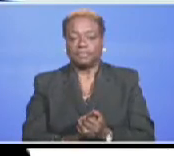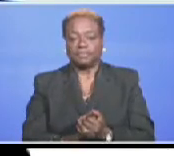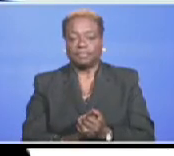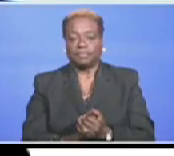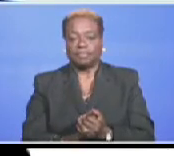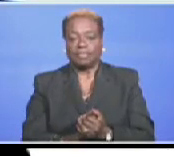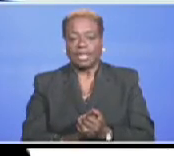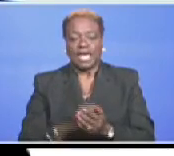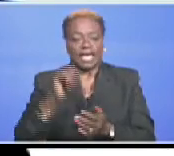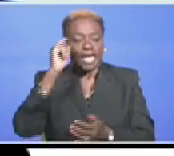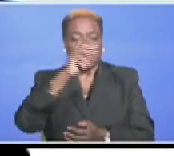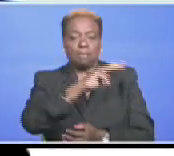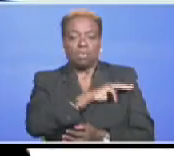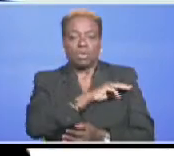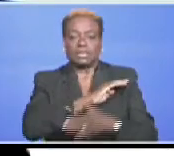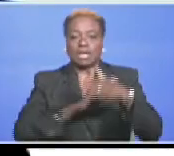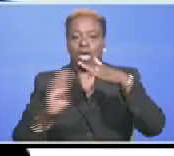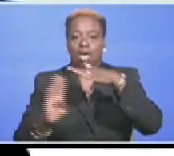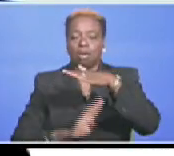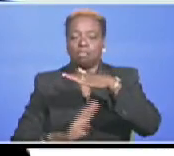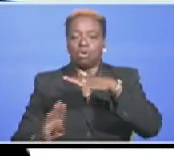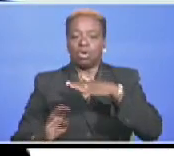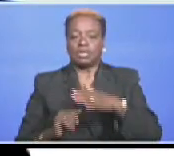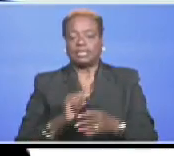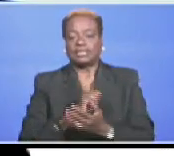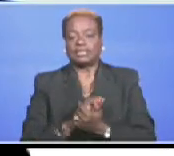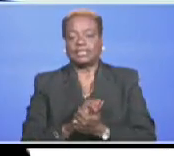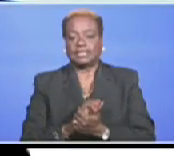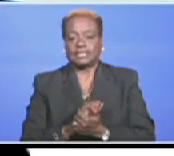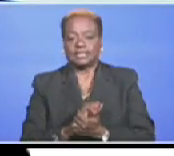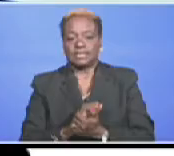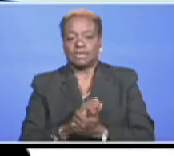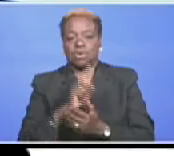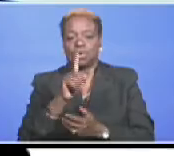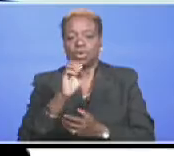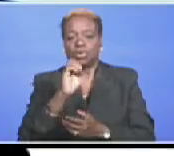And Kiana Moss a bronze in 13-14 100 back in